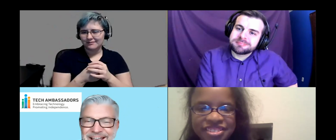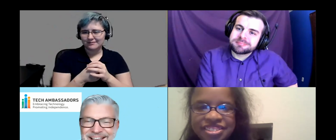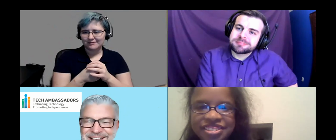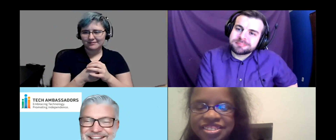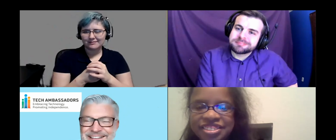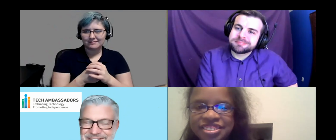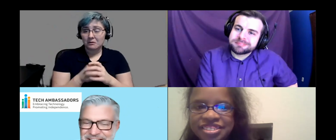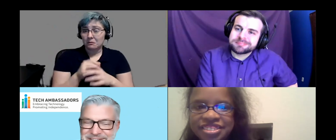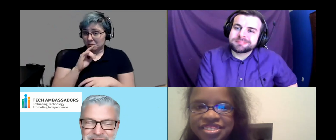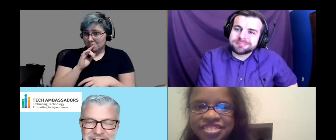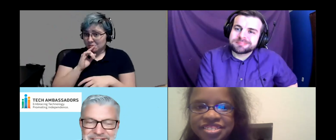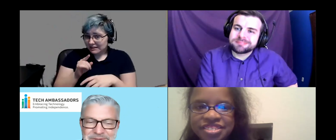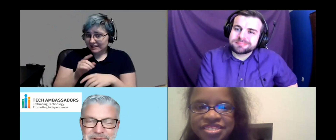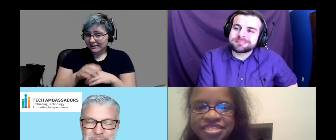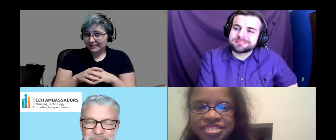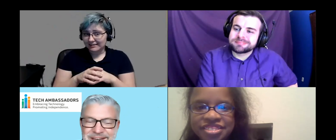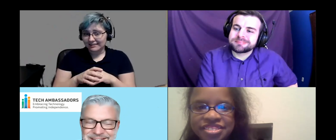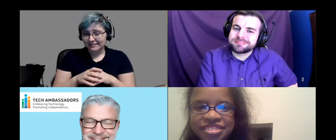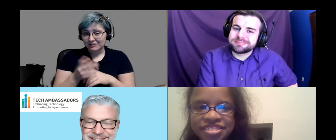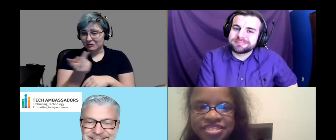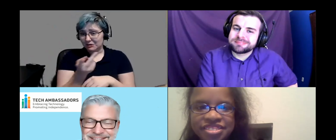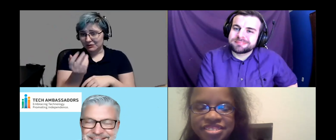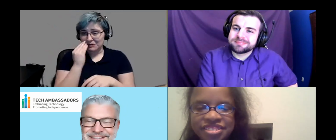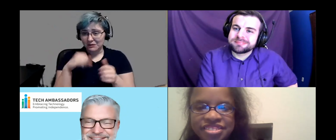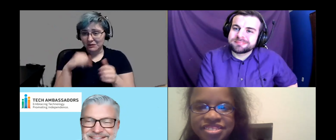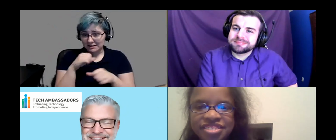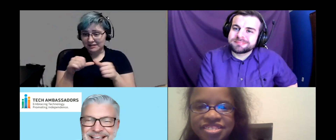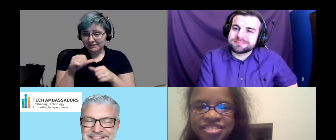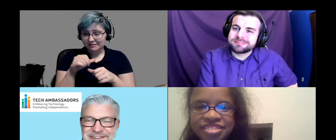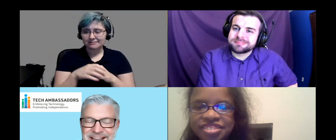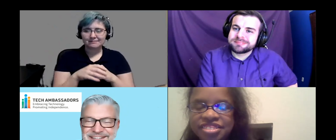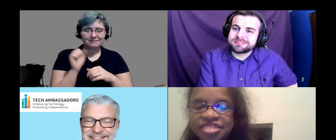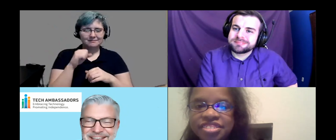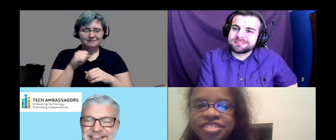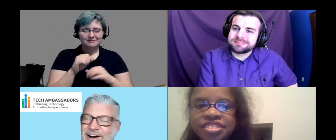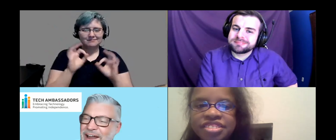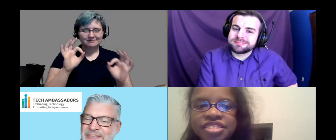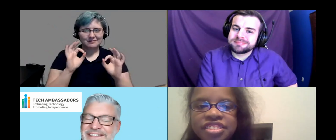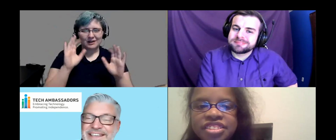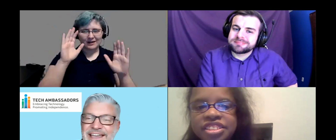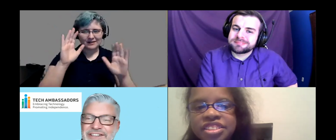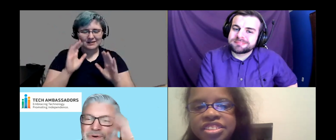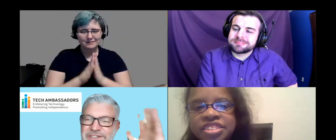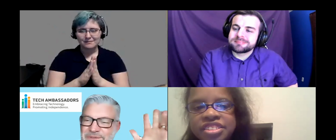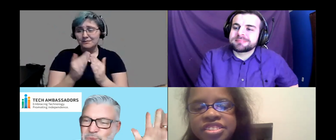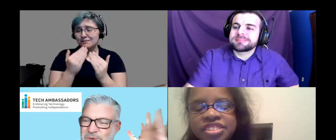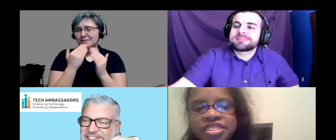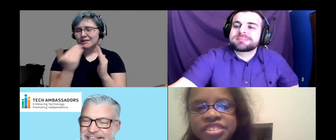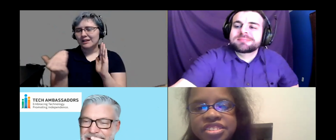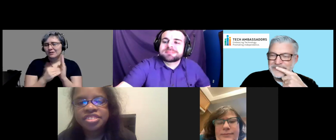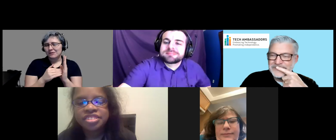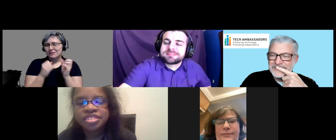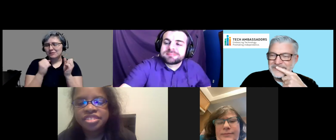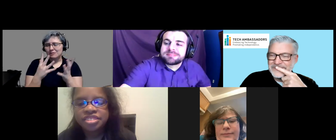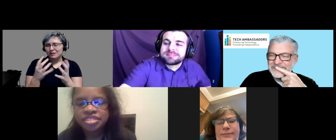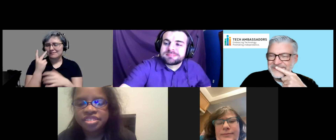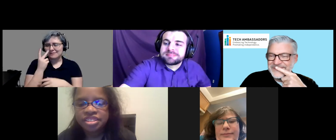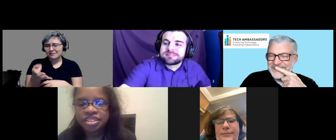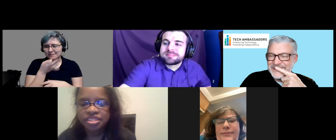Oh, yeah? You guys Yeah. have known each other for a little bit? Yeah. That's great. All right. Thanks again, George. We'll see you.